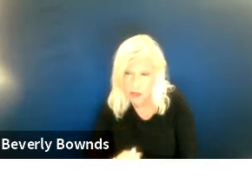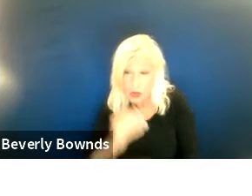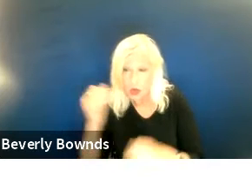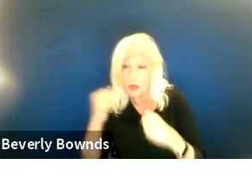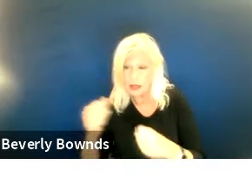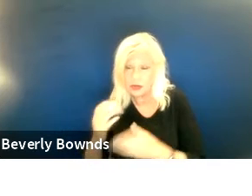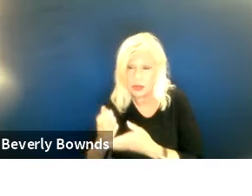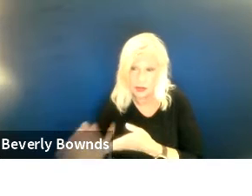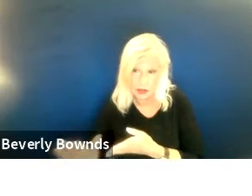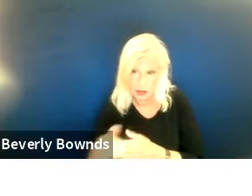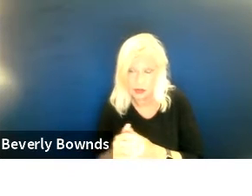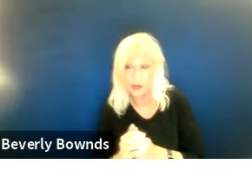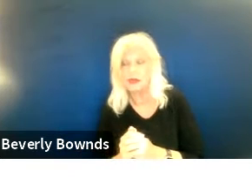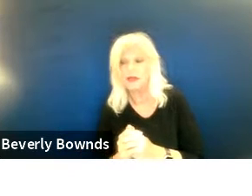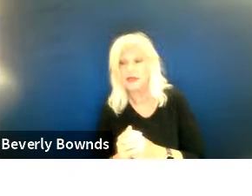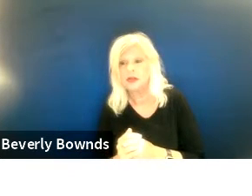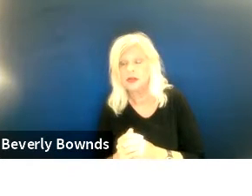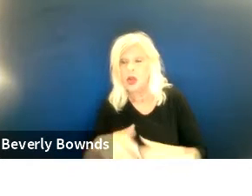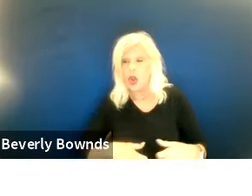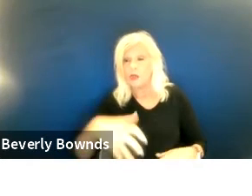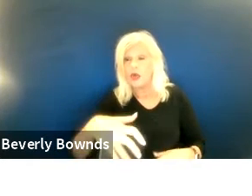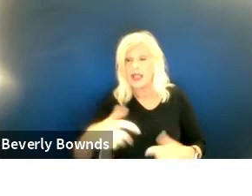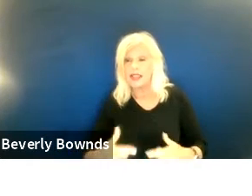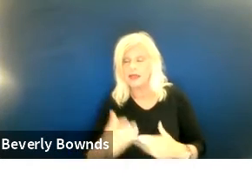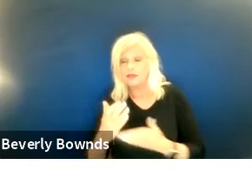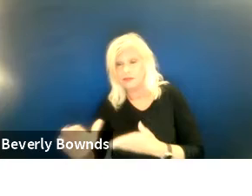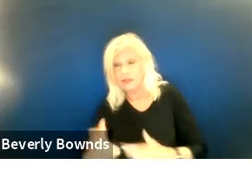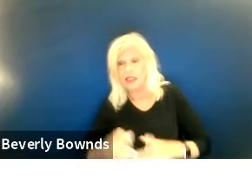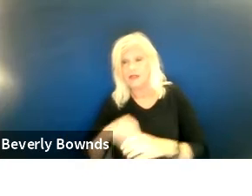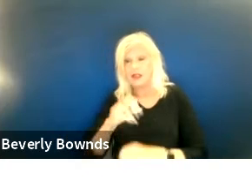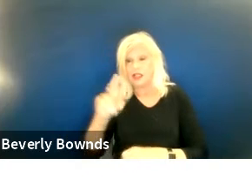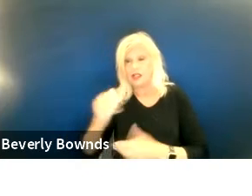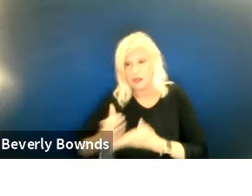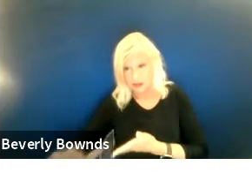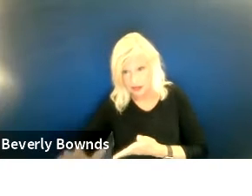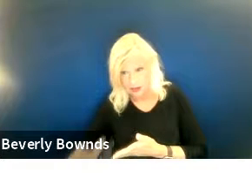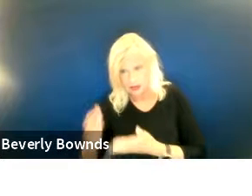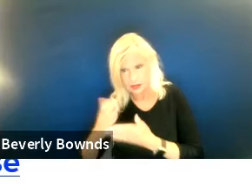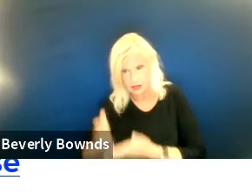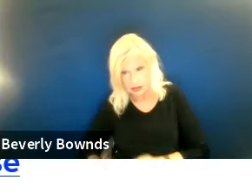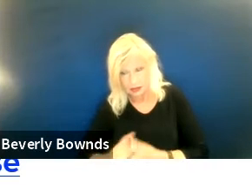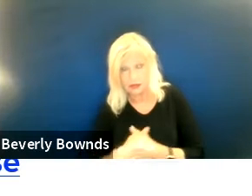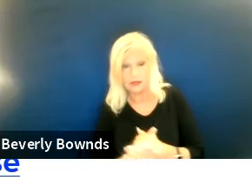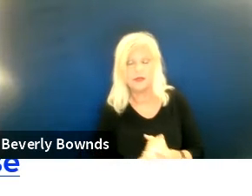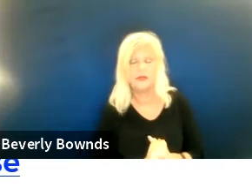program, currently pregnant and living outside of the United States. Next, please.